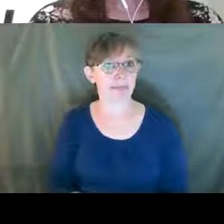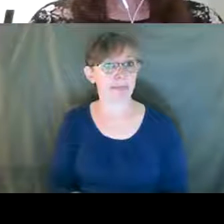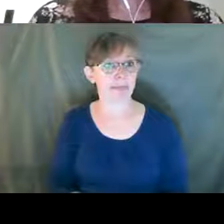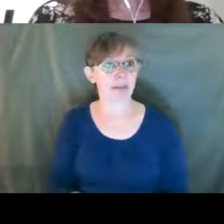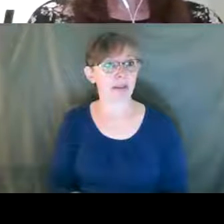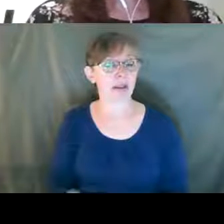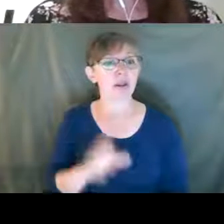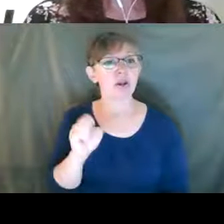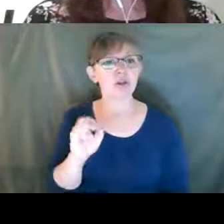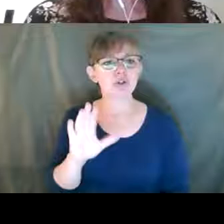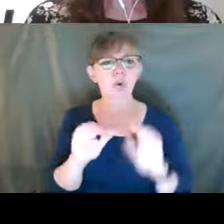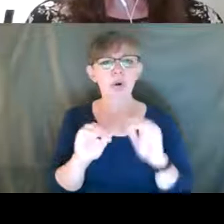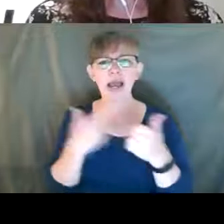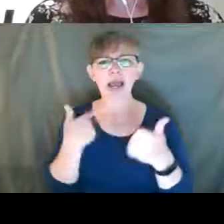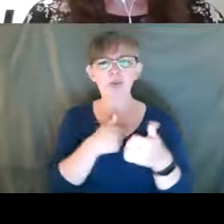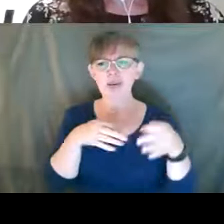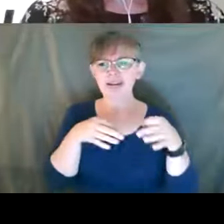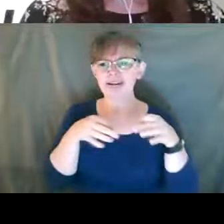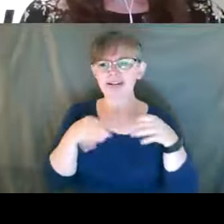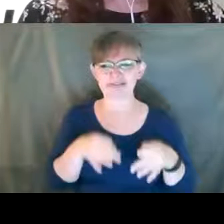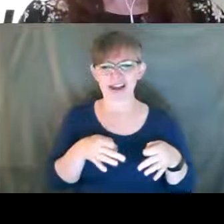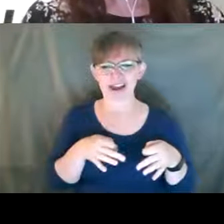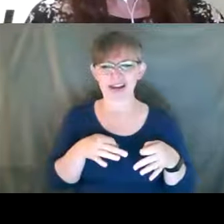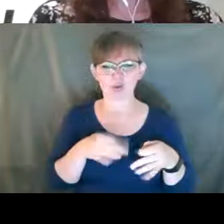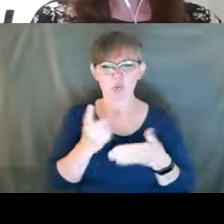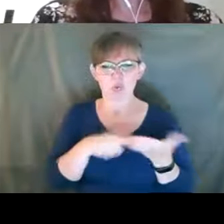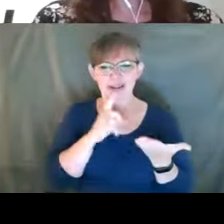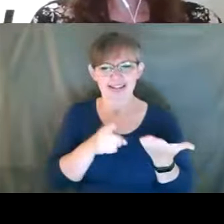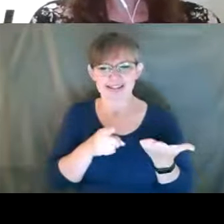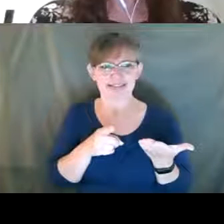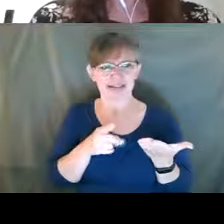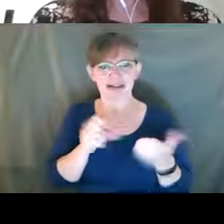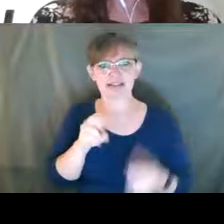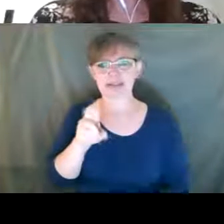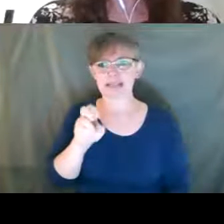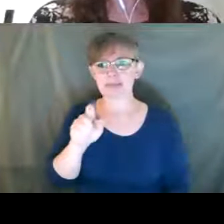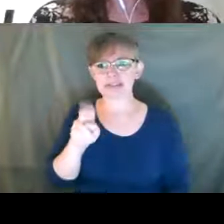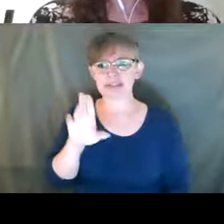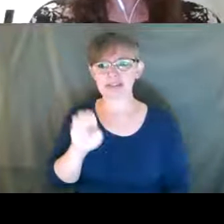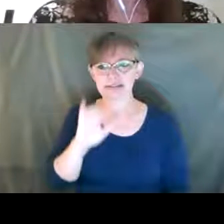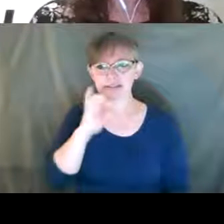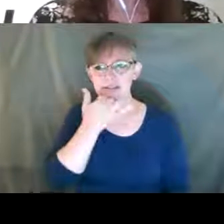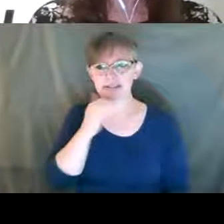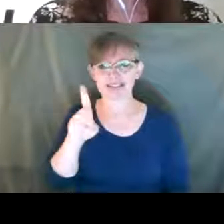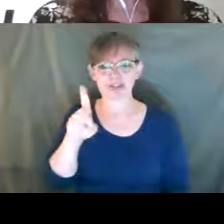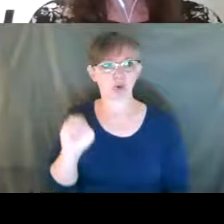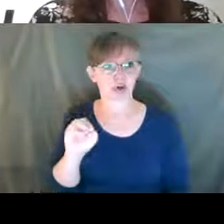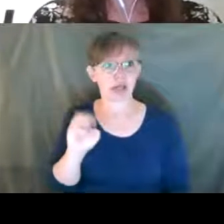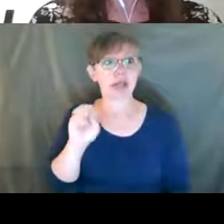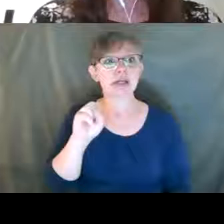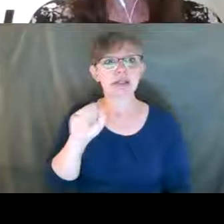So how do we define a substance use disorder? SAMHSA, which is the Substance Abuse and Mental Health